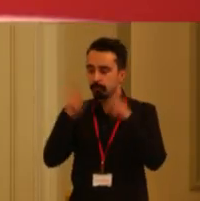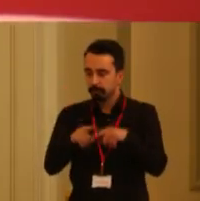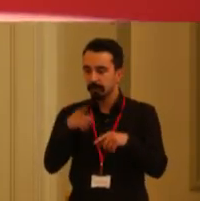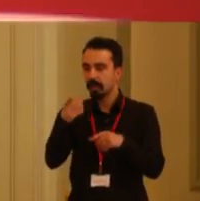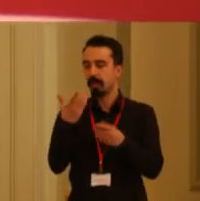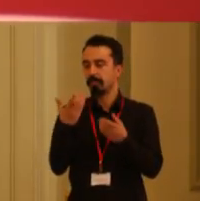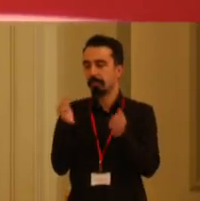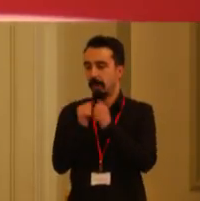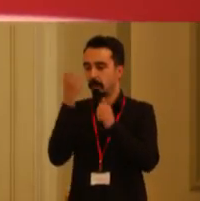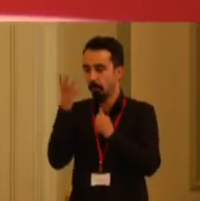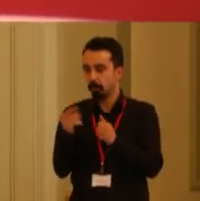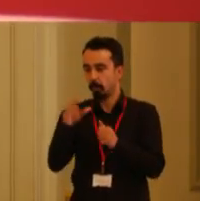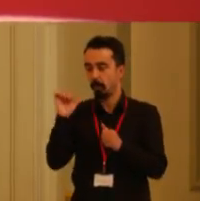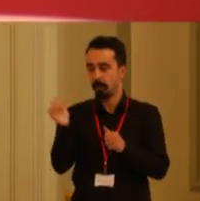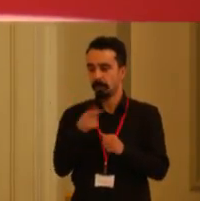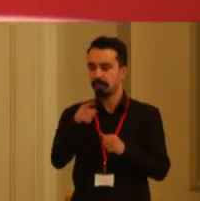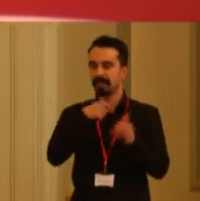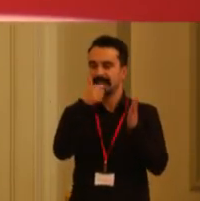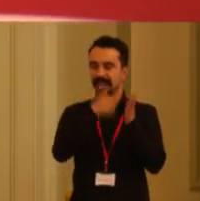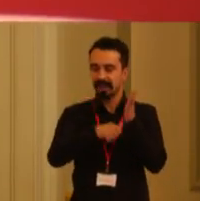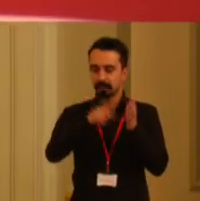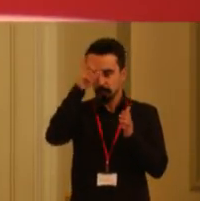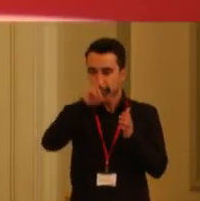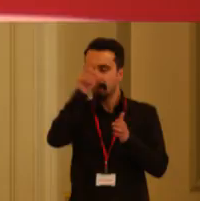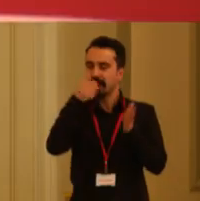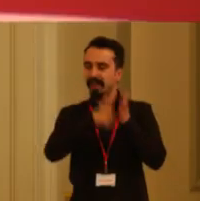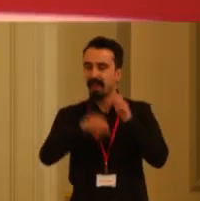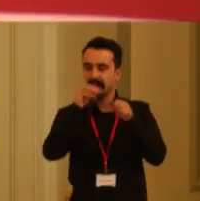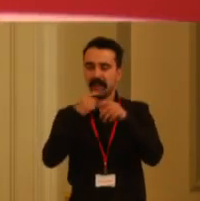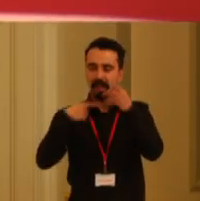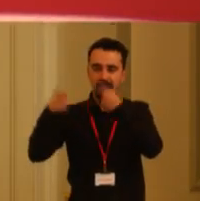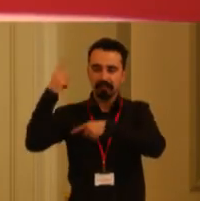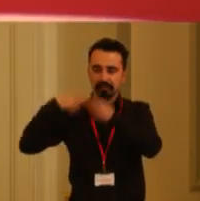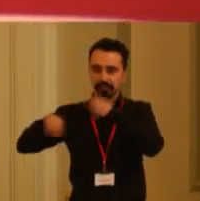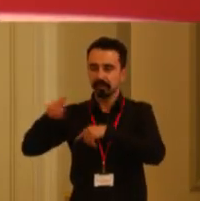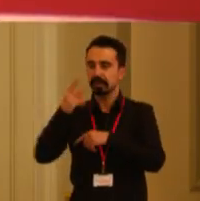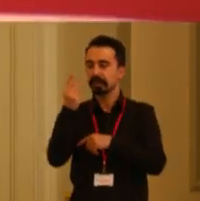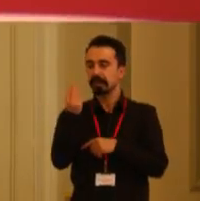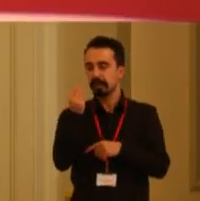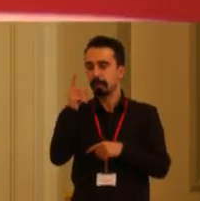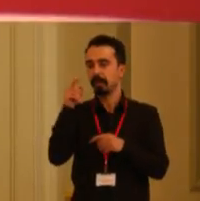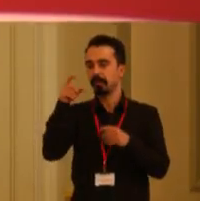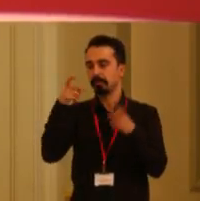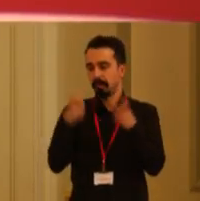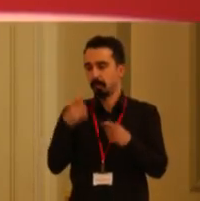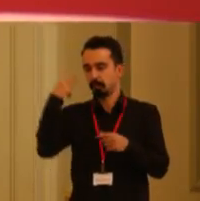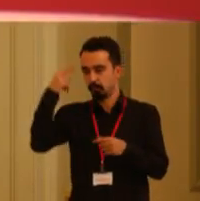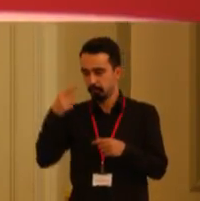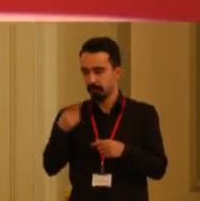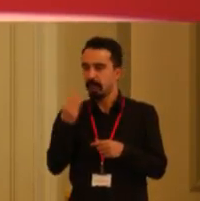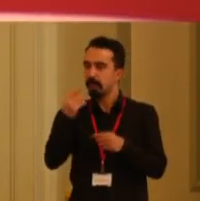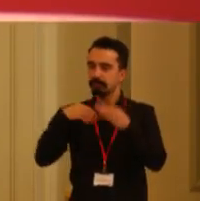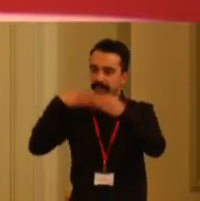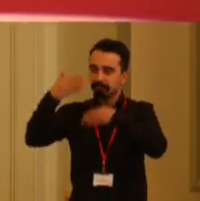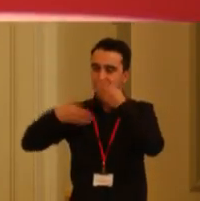background. But it's all about reaching consensus and reaching compromise and conformity. I think Turkey